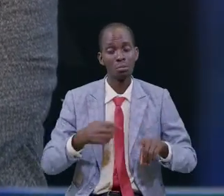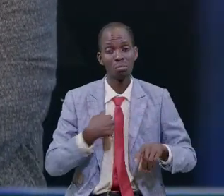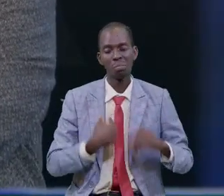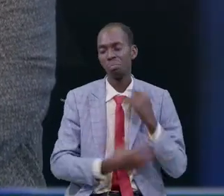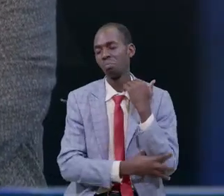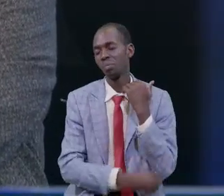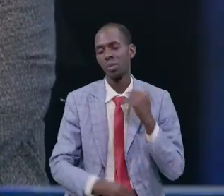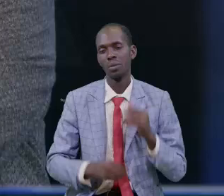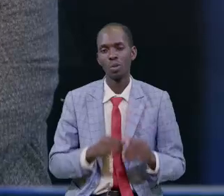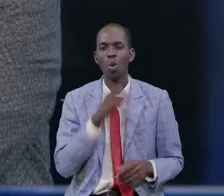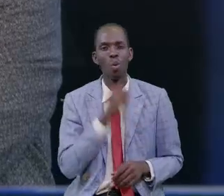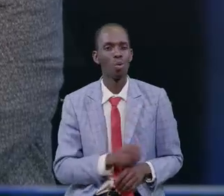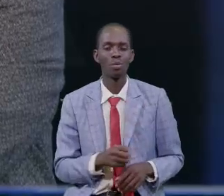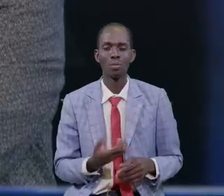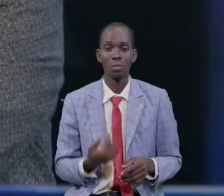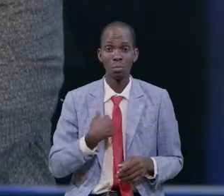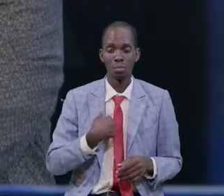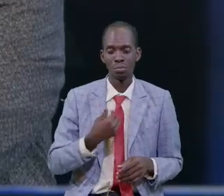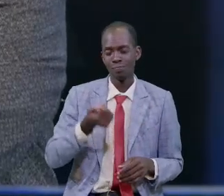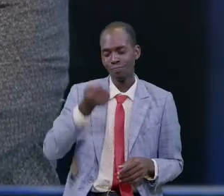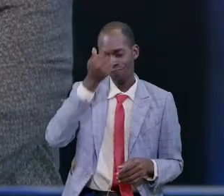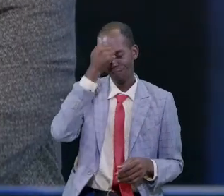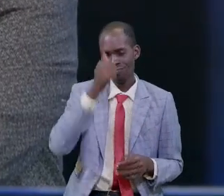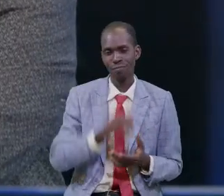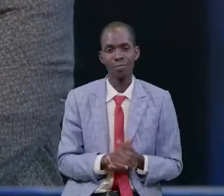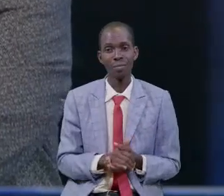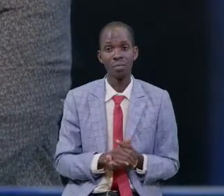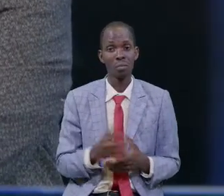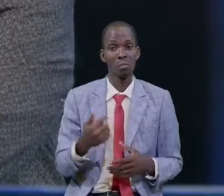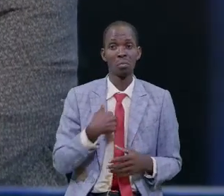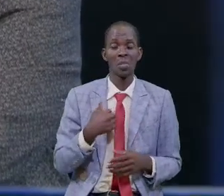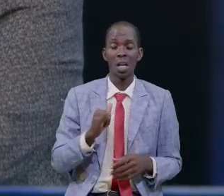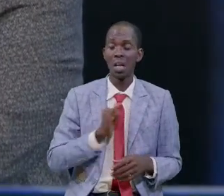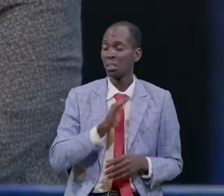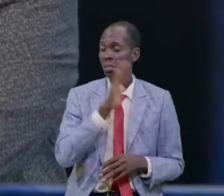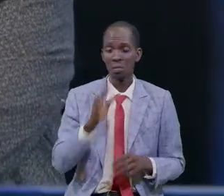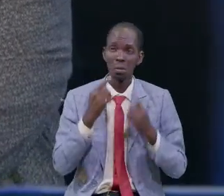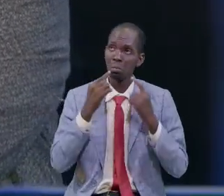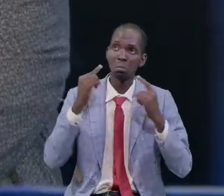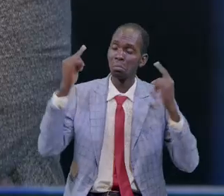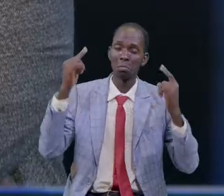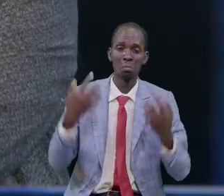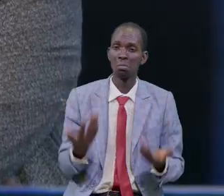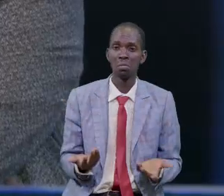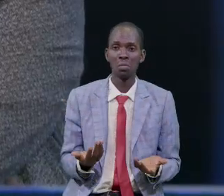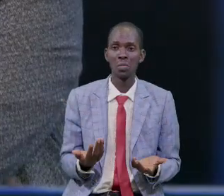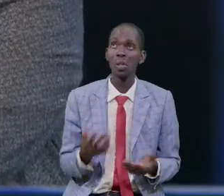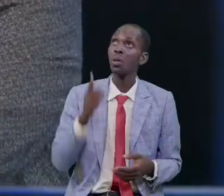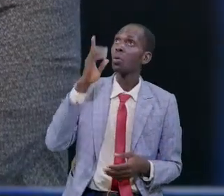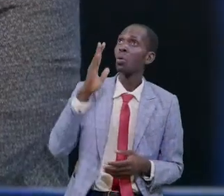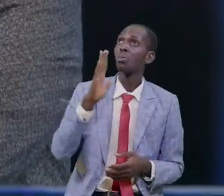I'm dull, I never do well, God never answers my prayer,